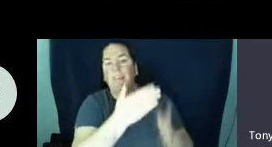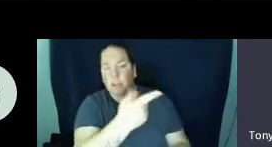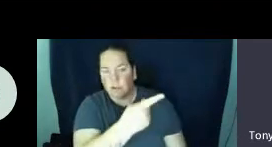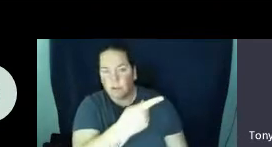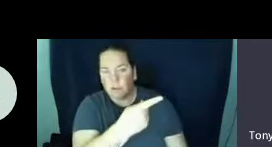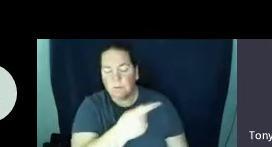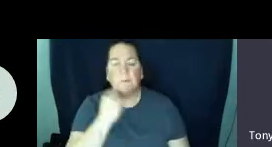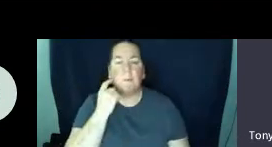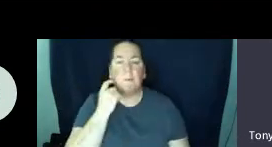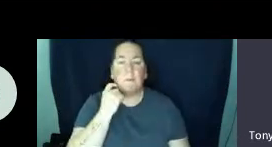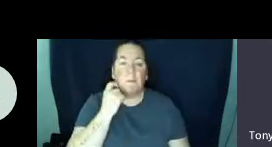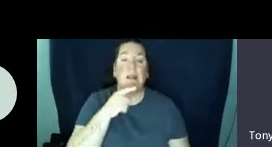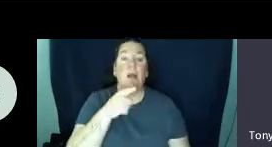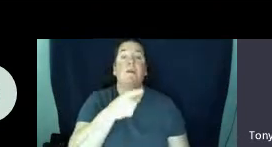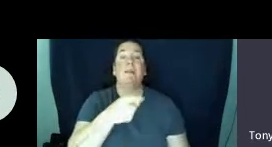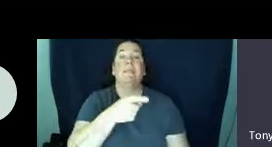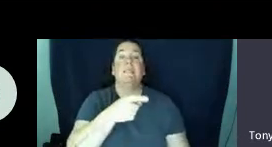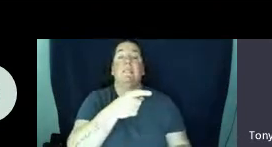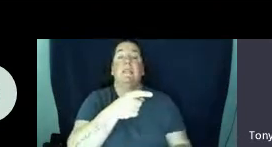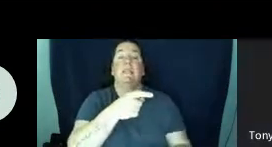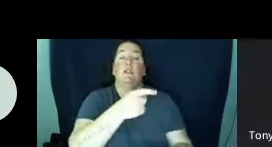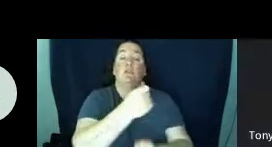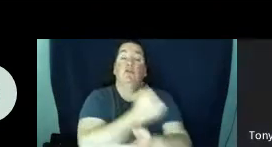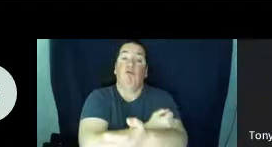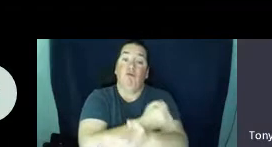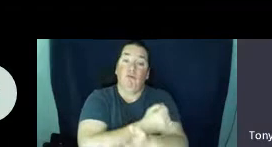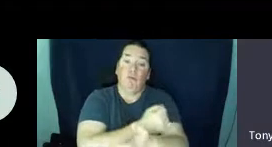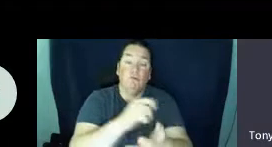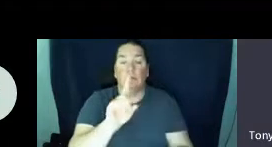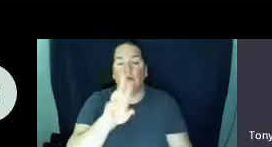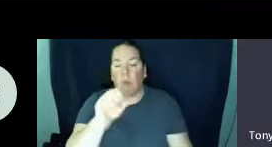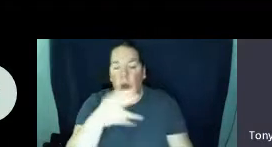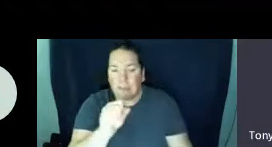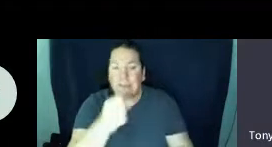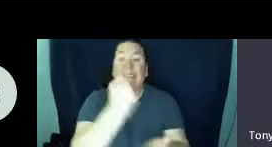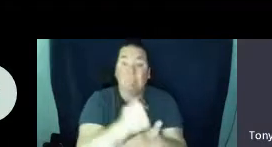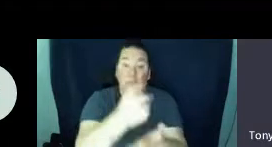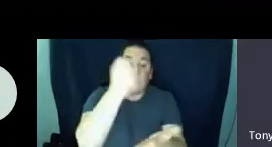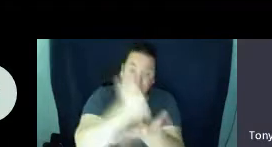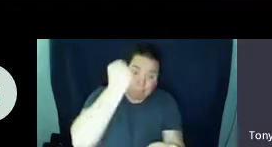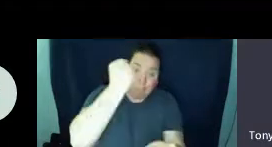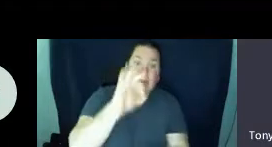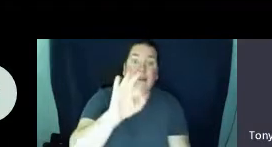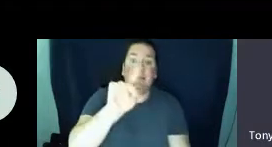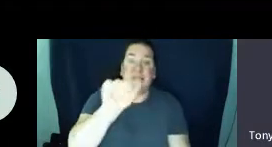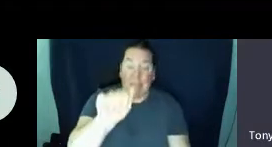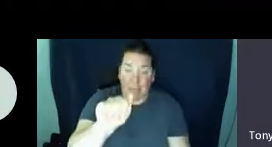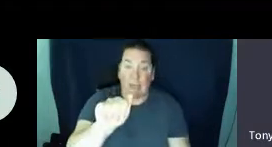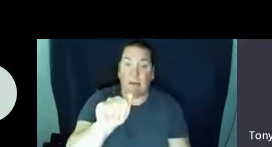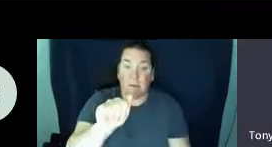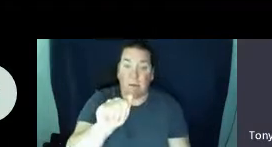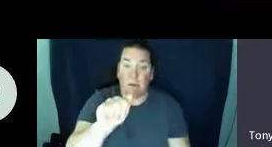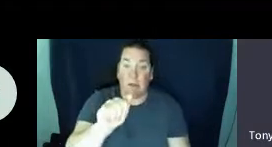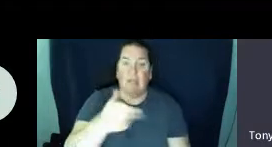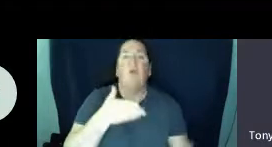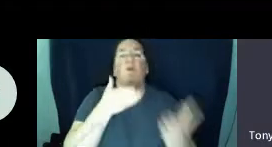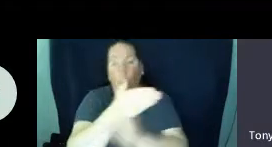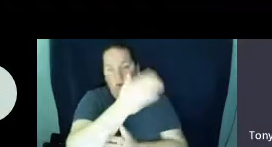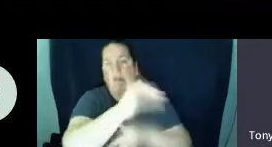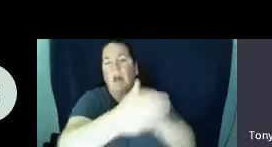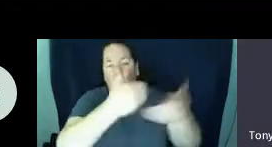as these drugs receive federal or receive FDA approval, they will go through that process